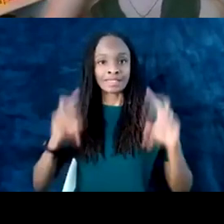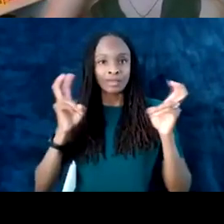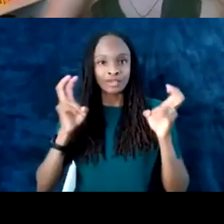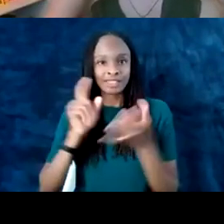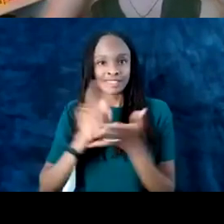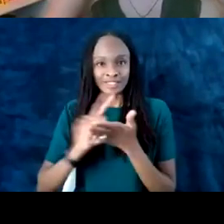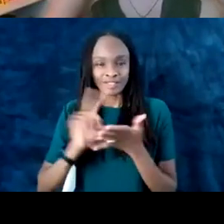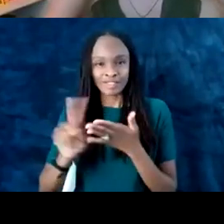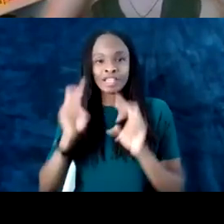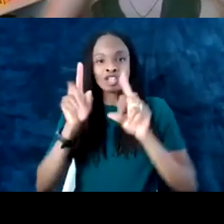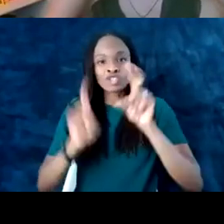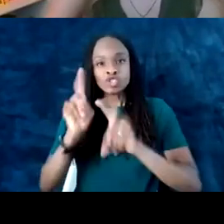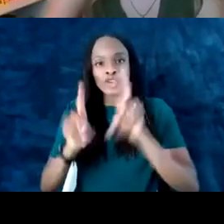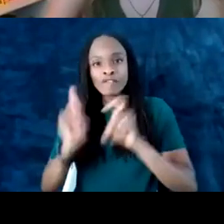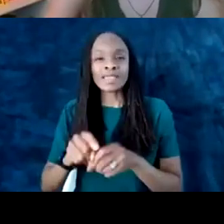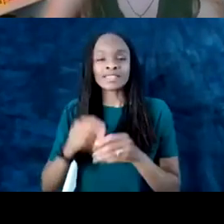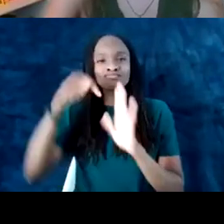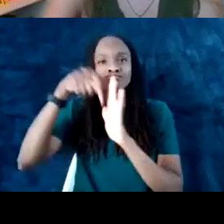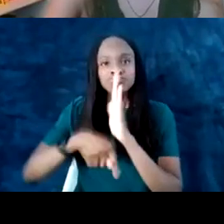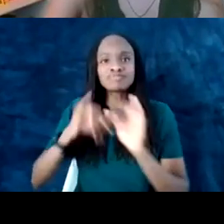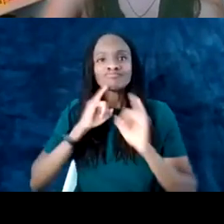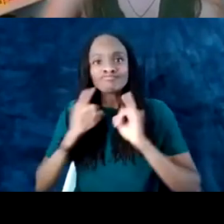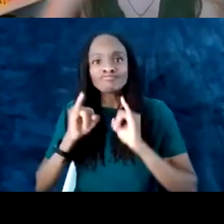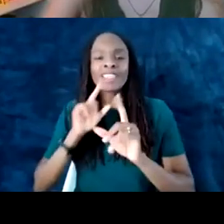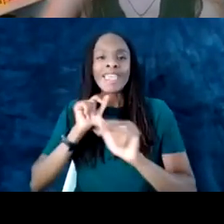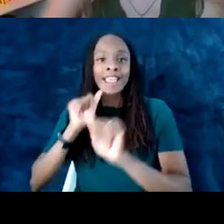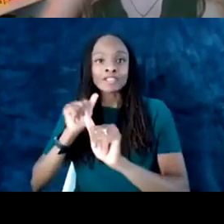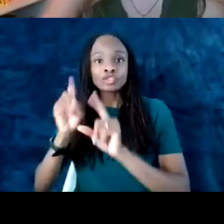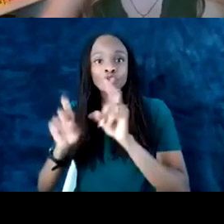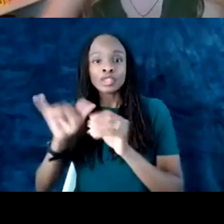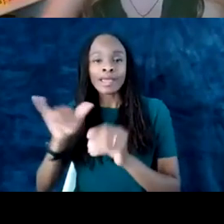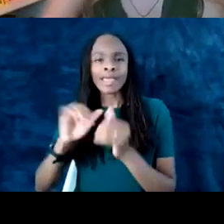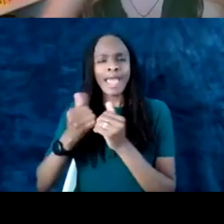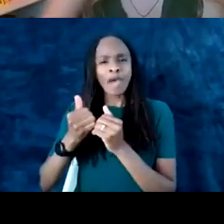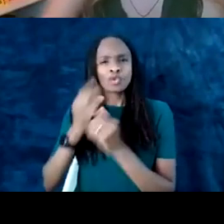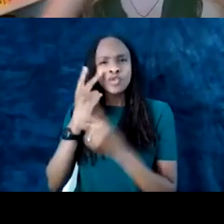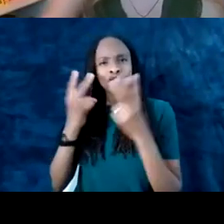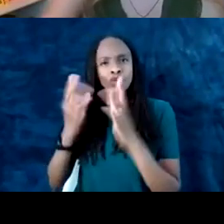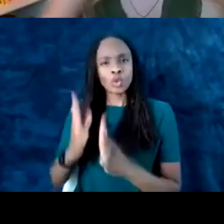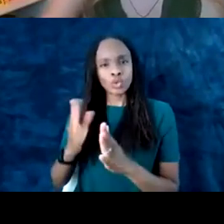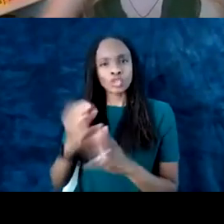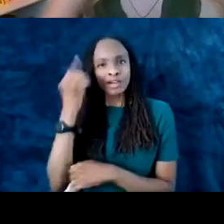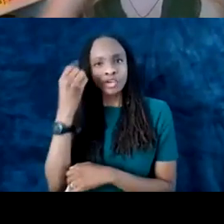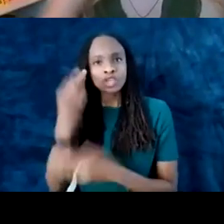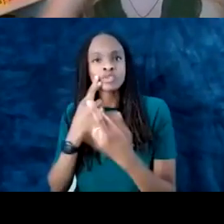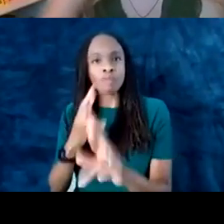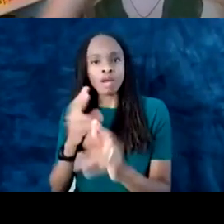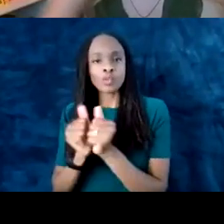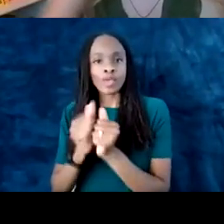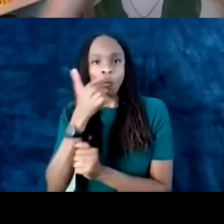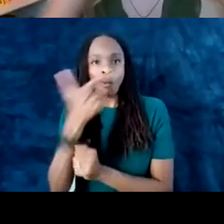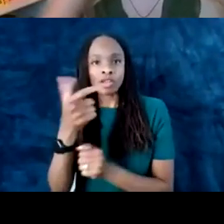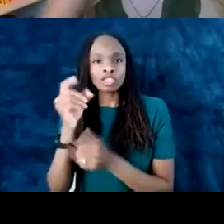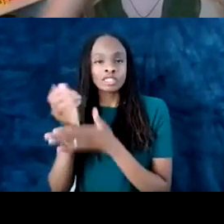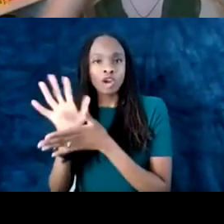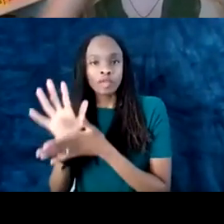like surveys, in-depth interviews, and these answer questions like, how do viewers understand and respond to watching a documentary? What do they learn